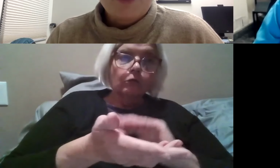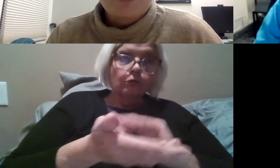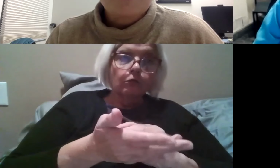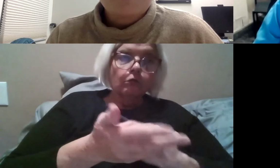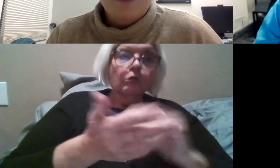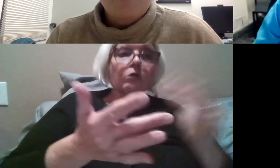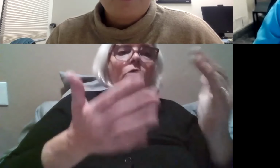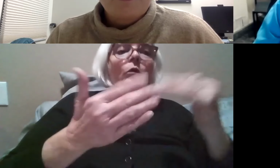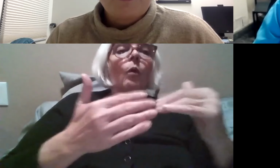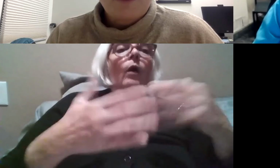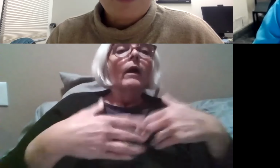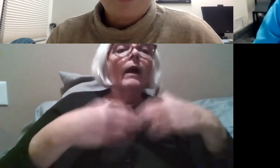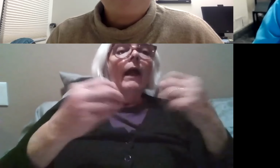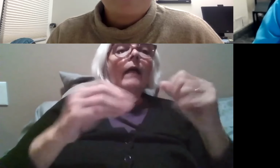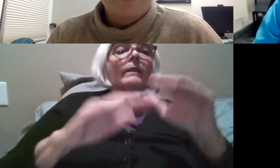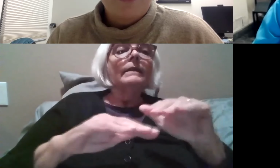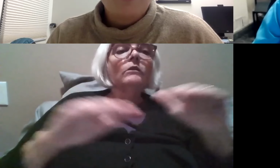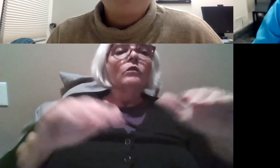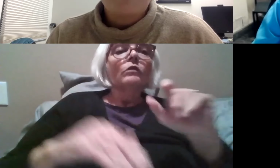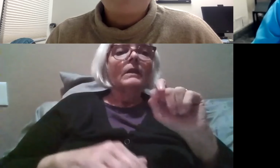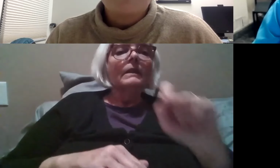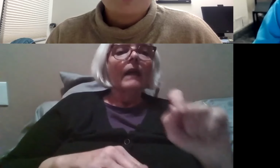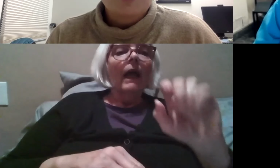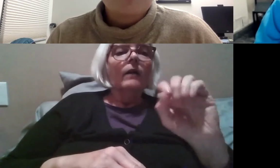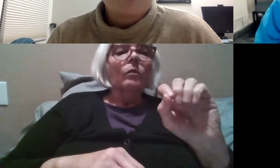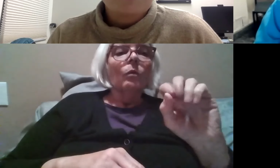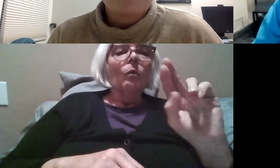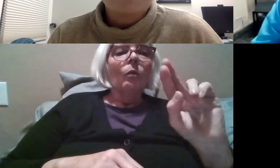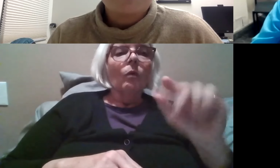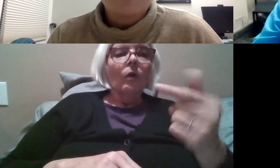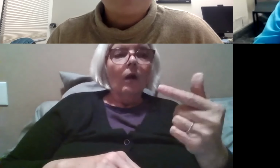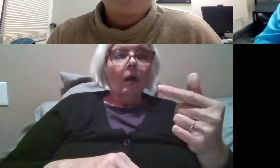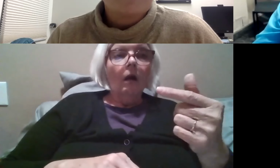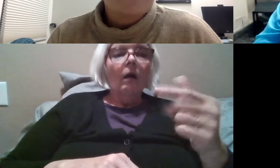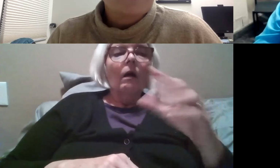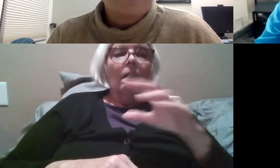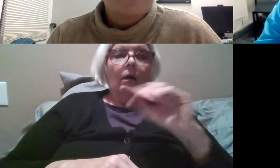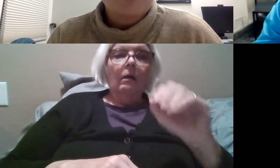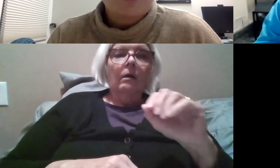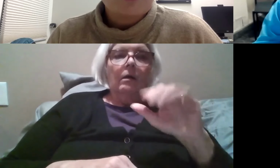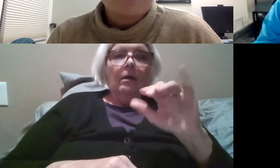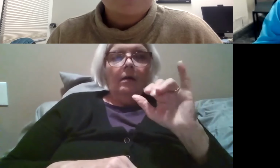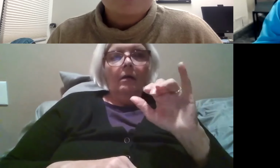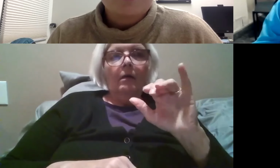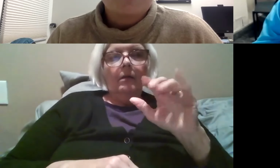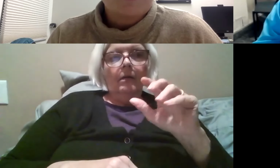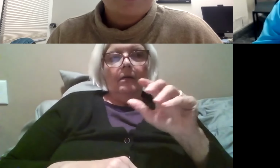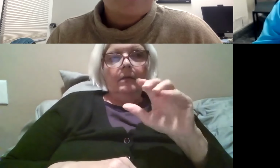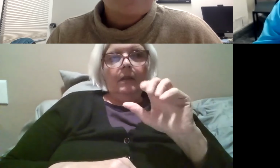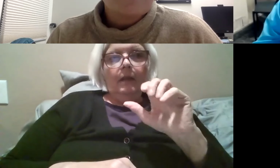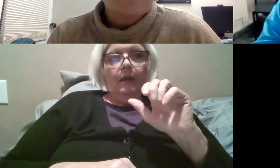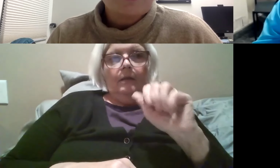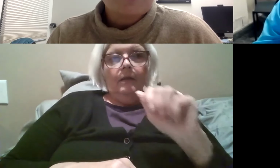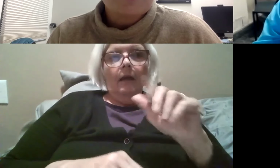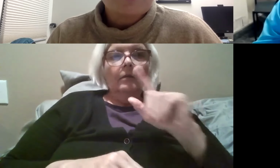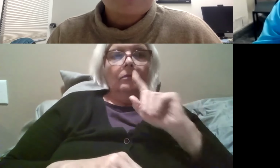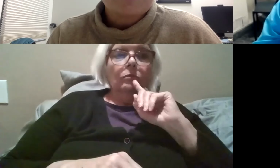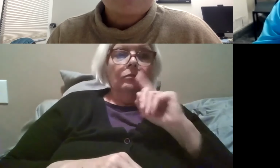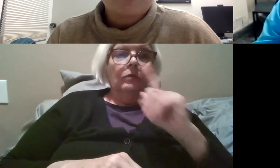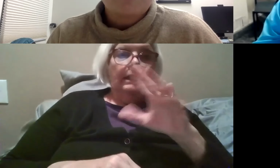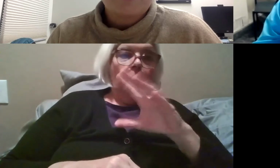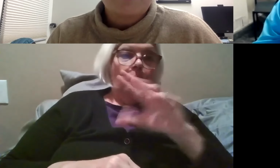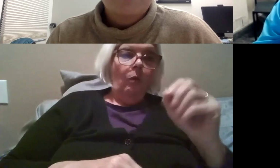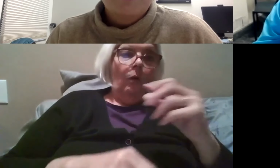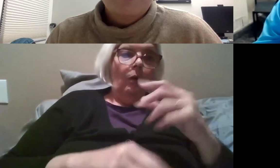of Pediatrics website can help, or Children's Hospital of Philadelphia Vaccine Education Center would be good resources